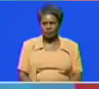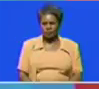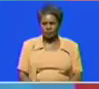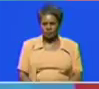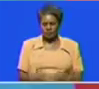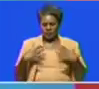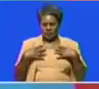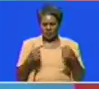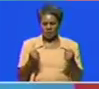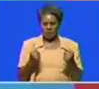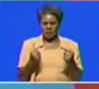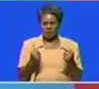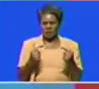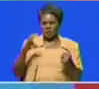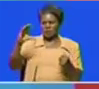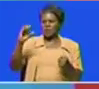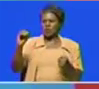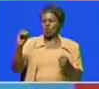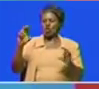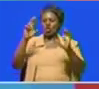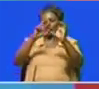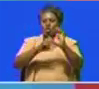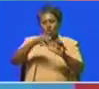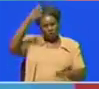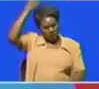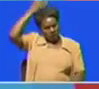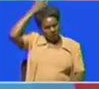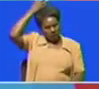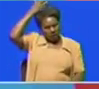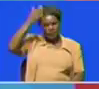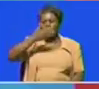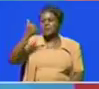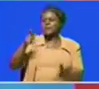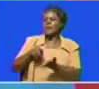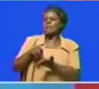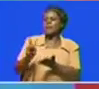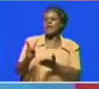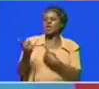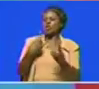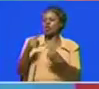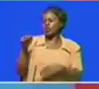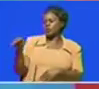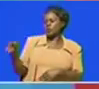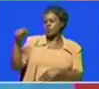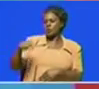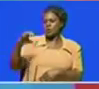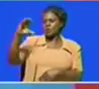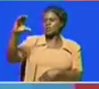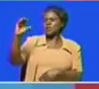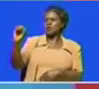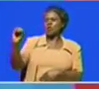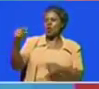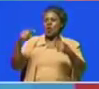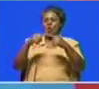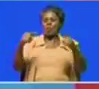Health matters and clinical officers have now joined the nurses in their quest for better pay. Speaking earlier today, the clinical officers opposed the